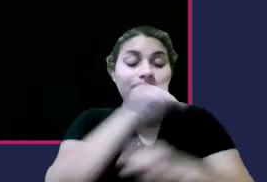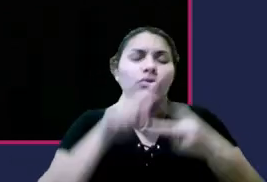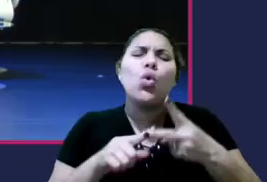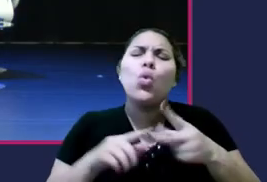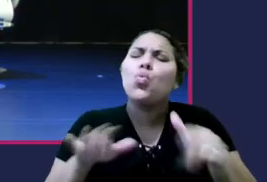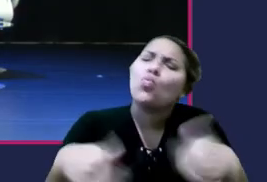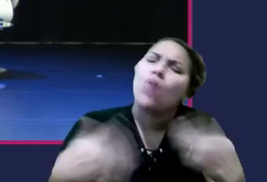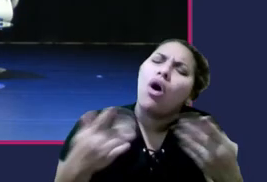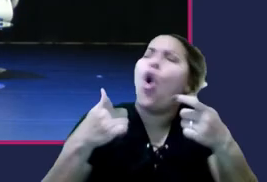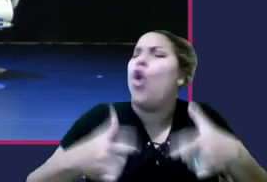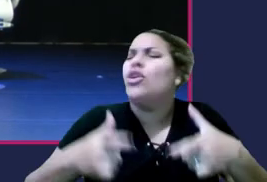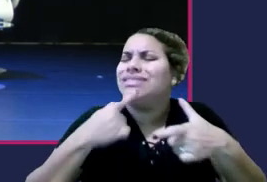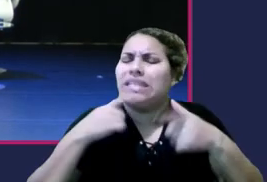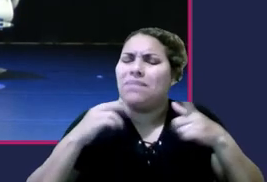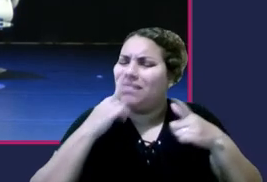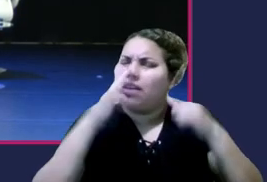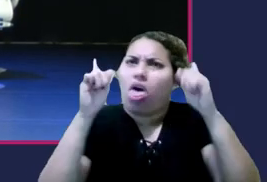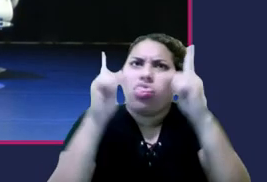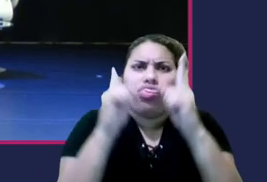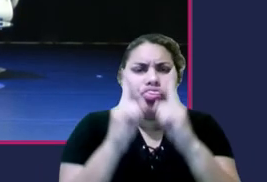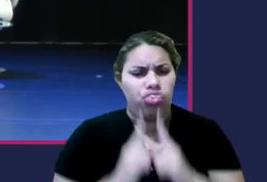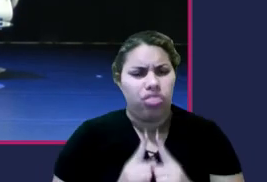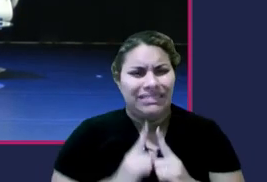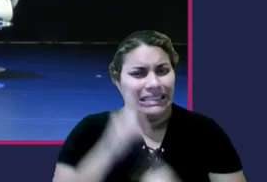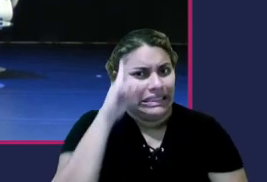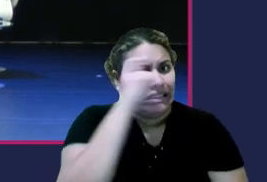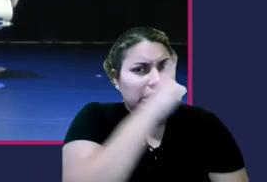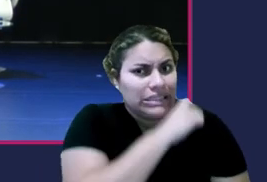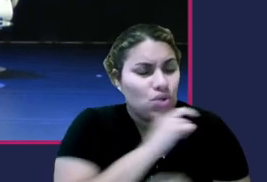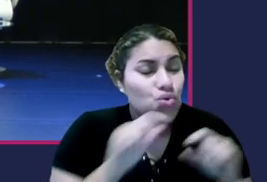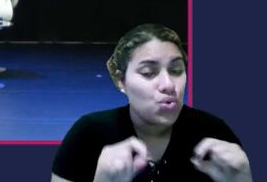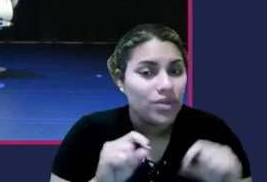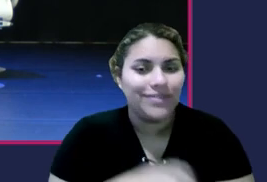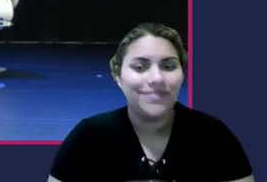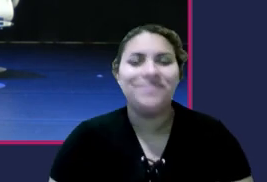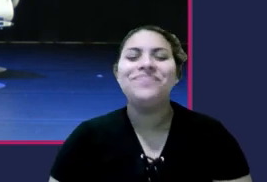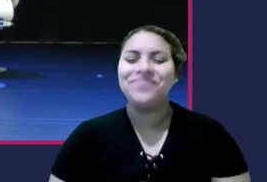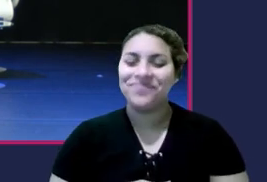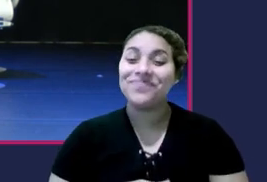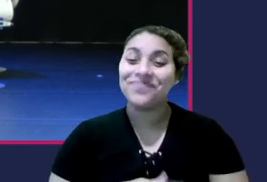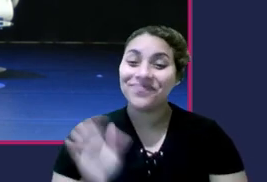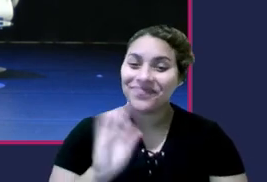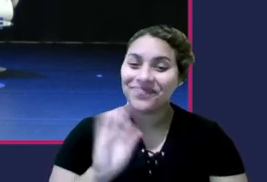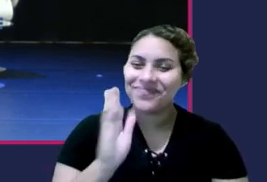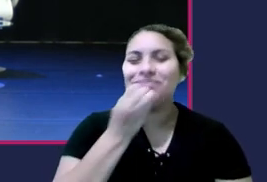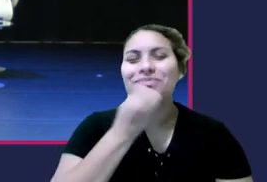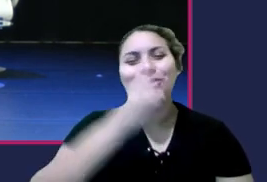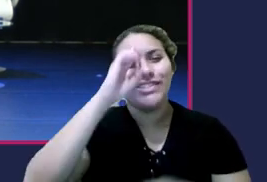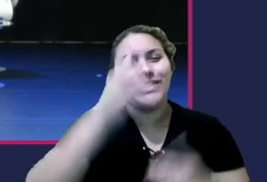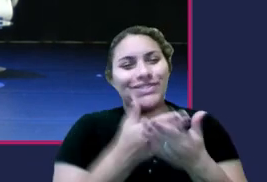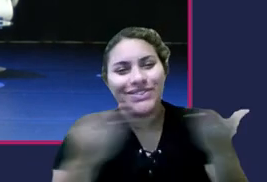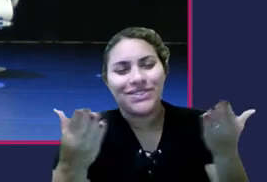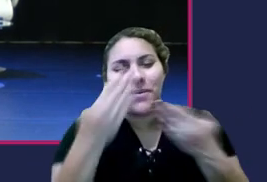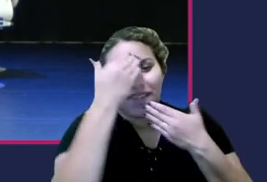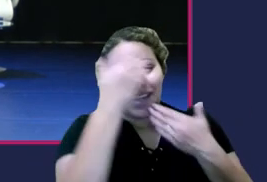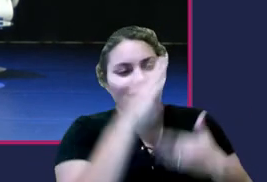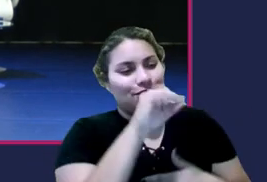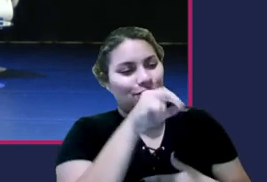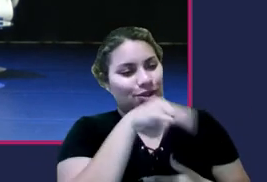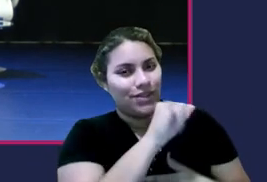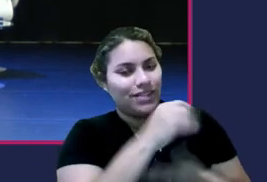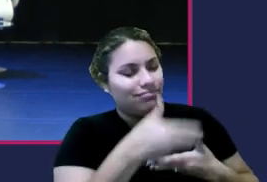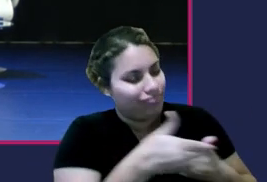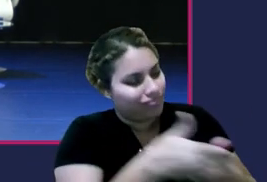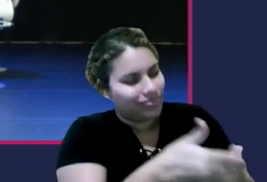diseases? Where are the bottlenecks, would you say? Hello, everyone. Thank you, Tony, for your invite to be